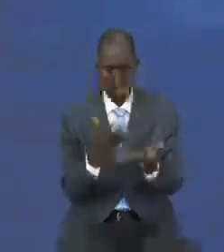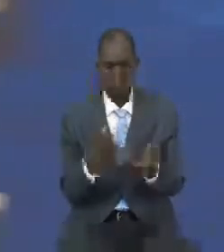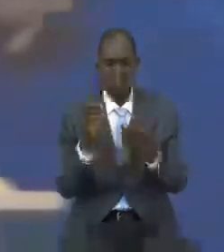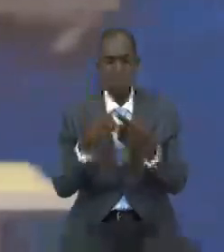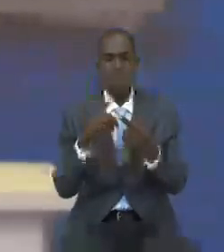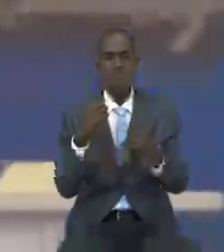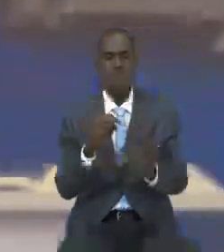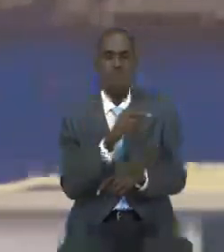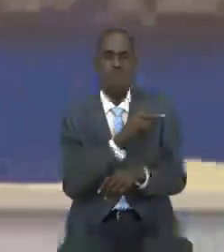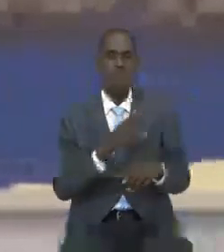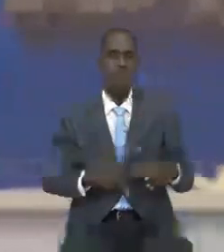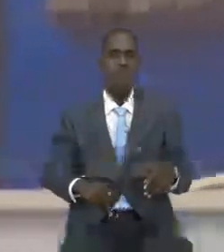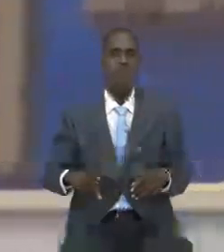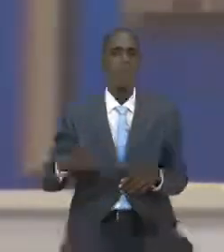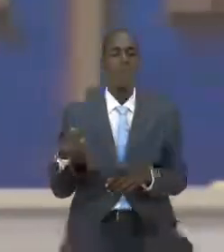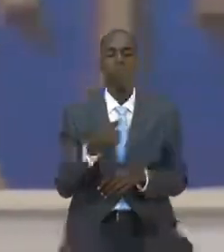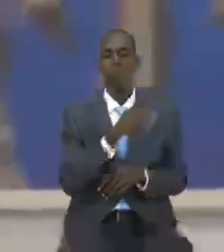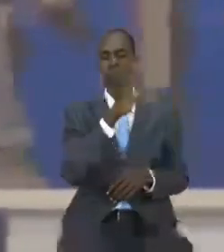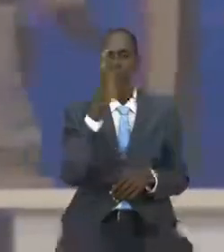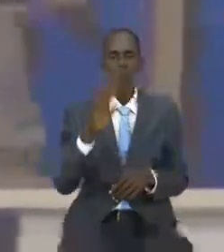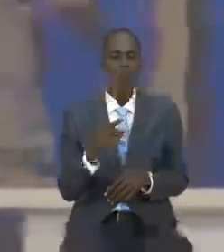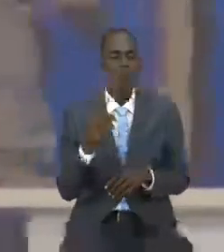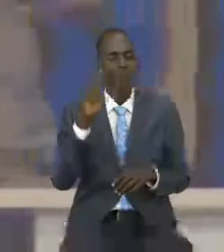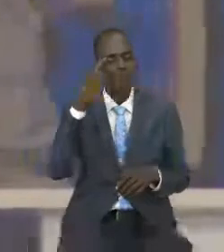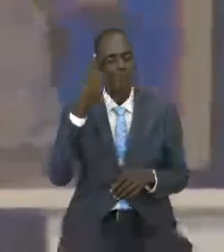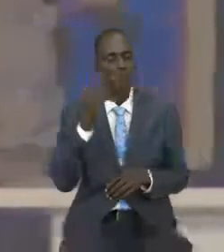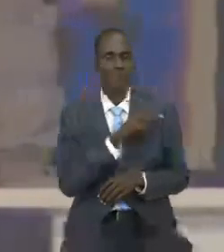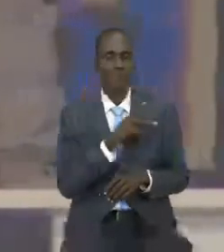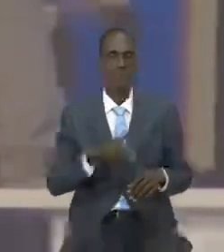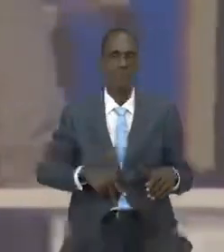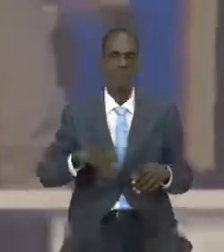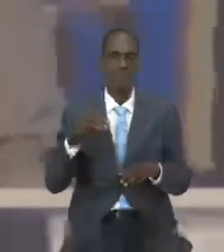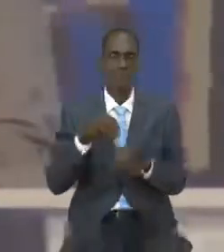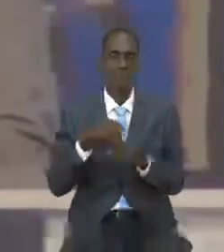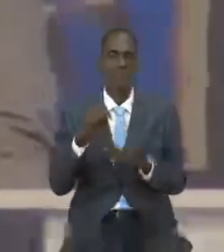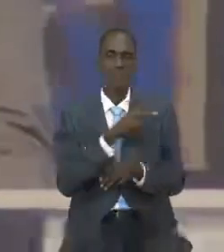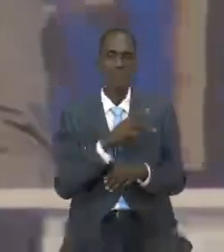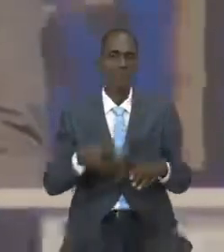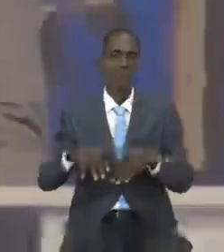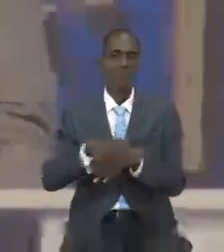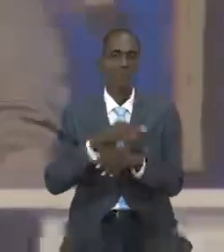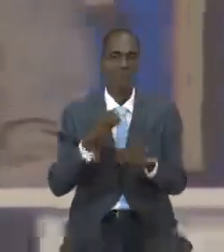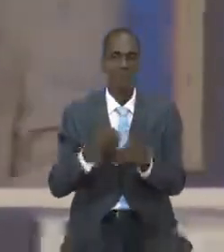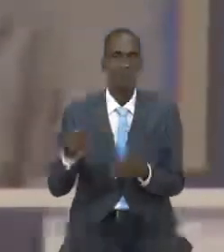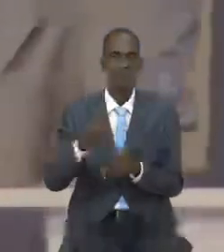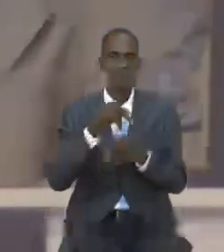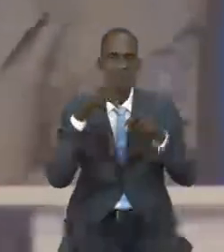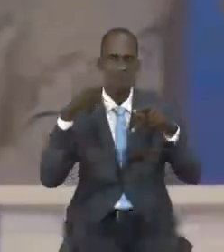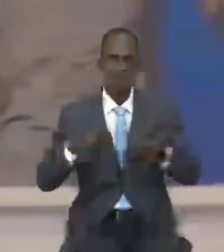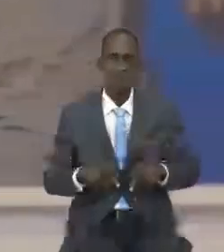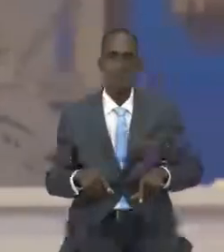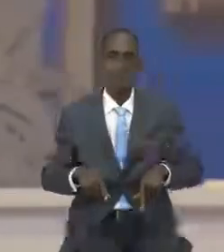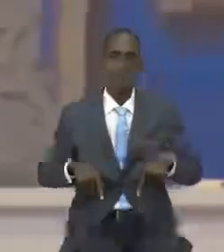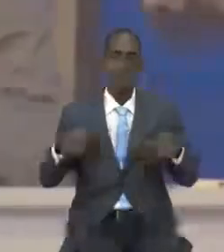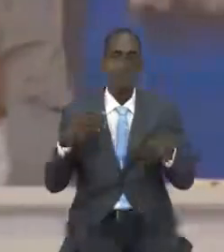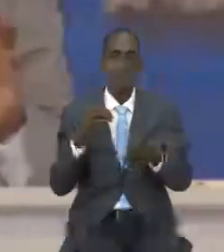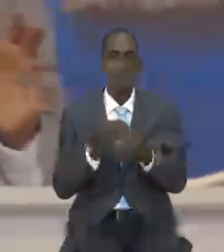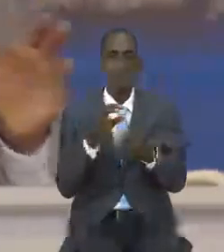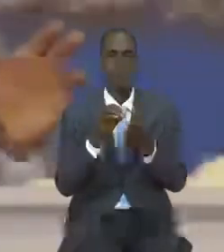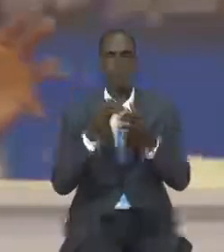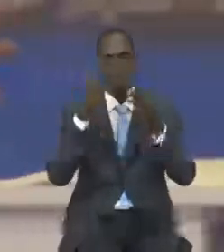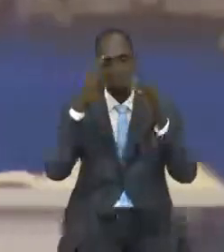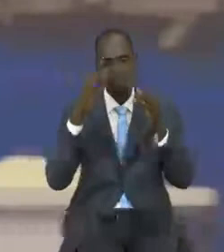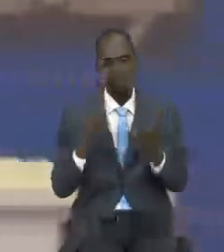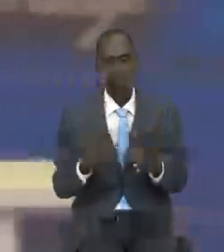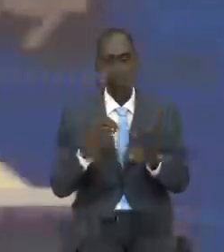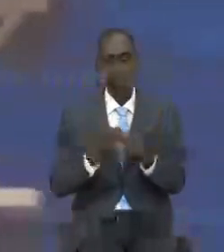never think of the king of the kingdom in their personal life, in their decisions, in the places they go, in the